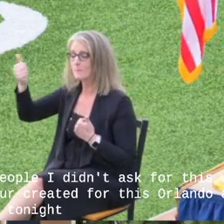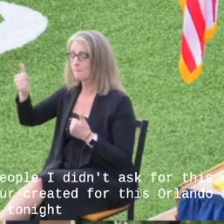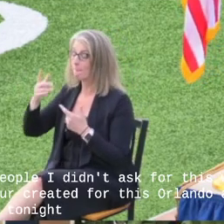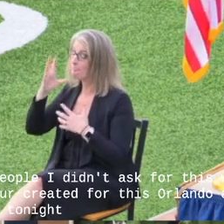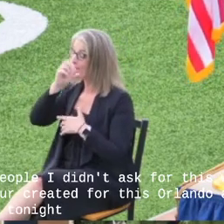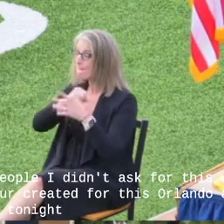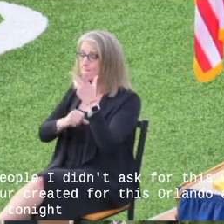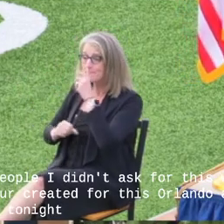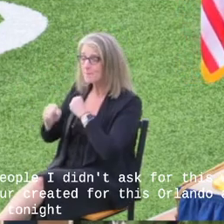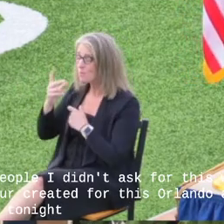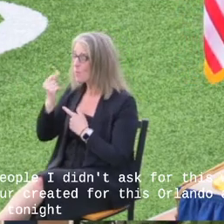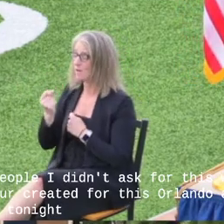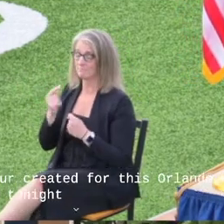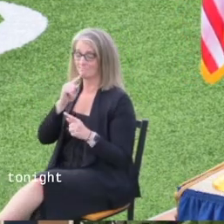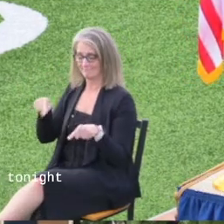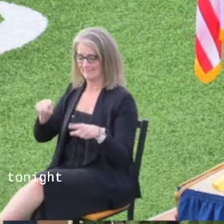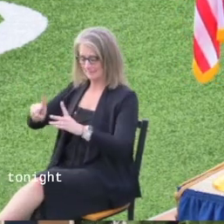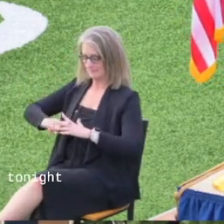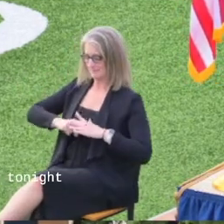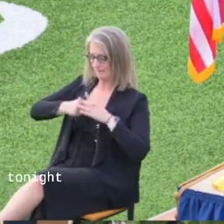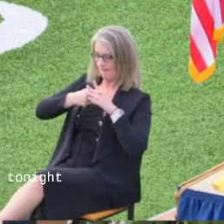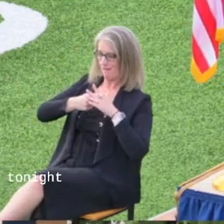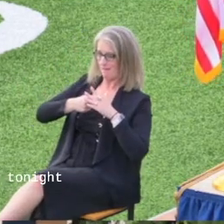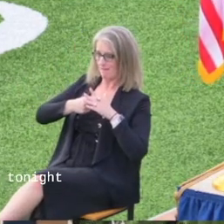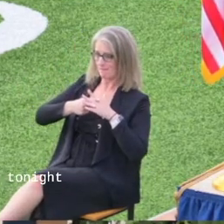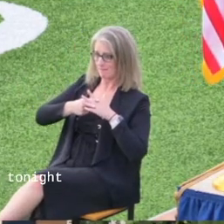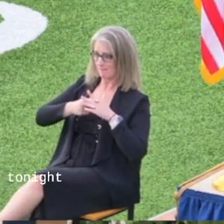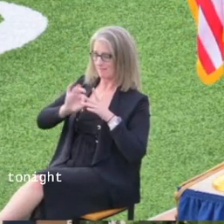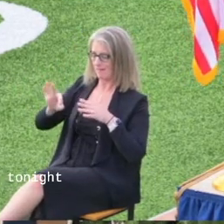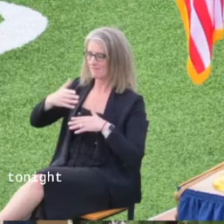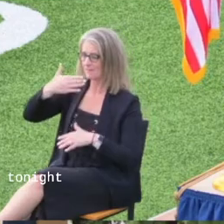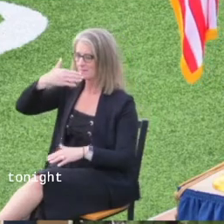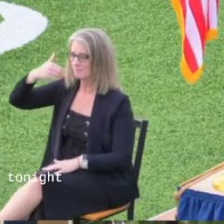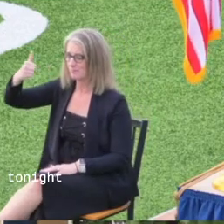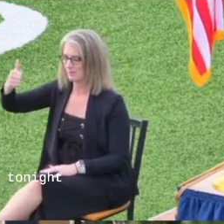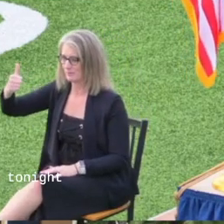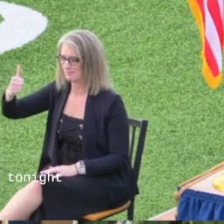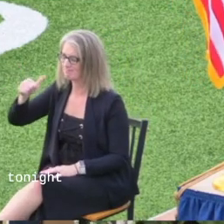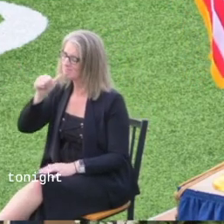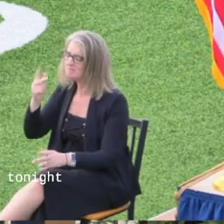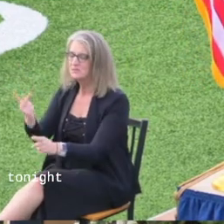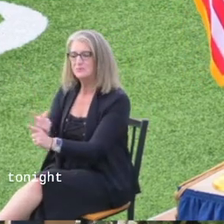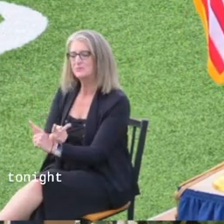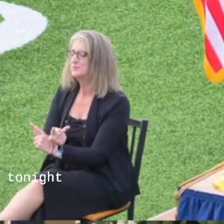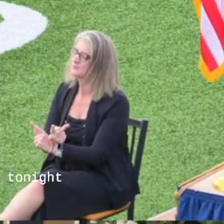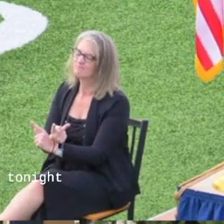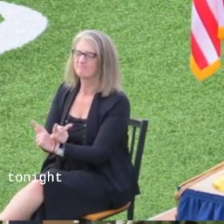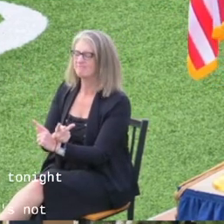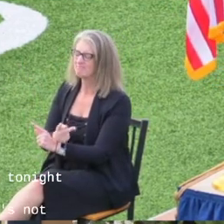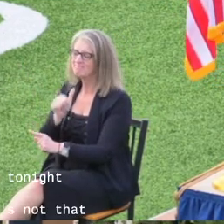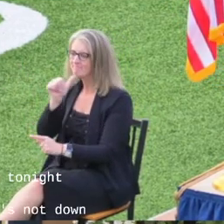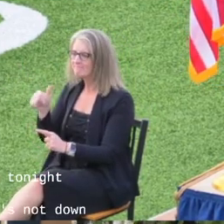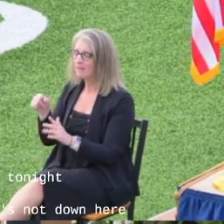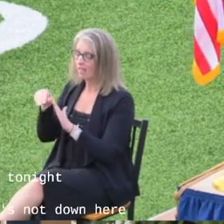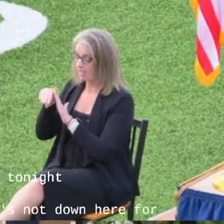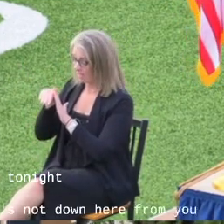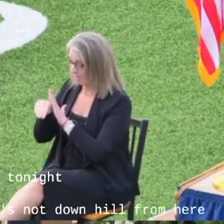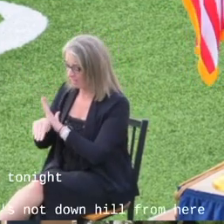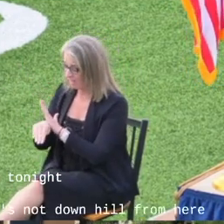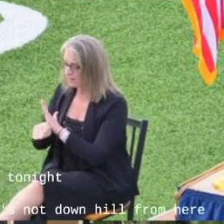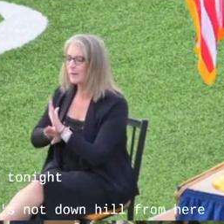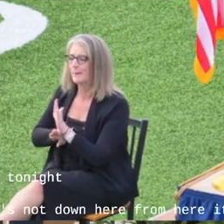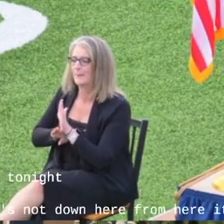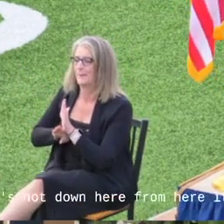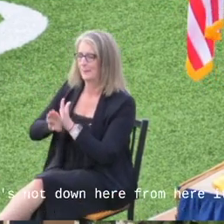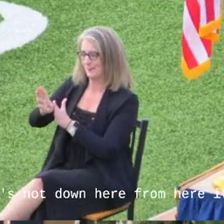And guess what? This is the beginning of better, not worse. It's not downhill from here.